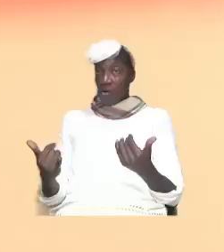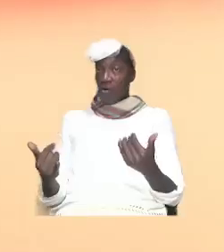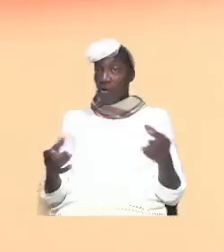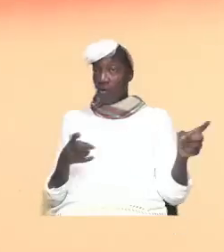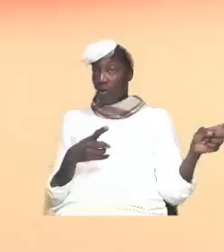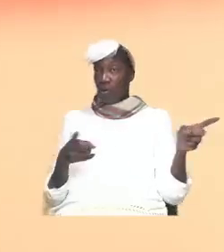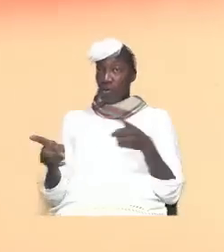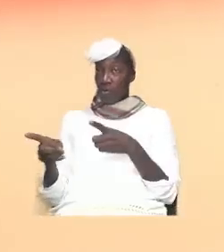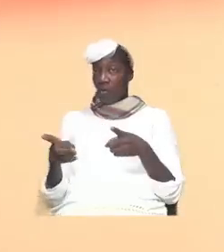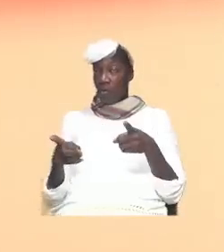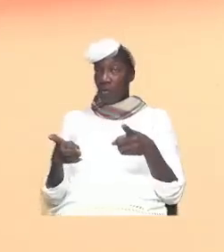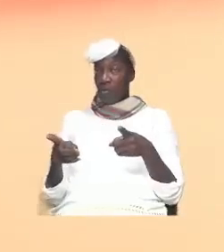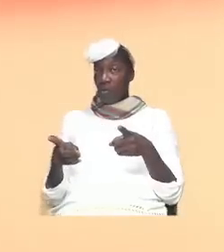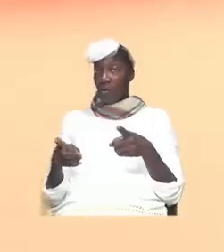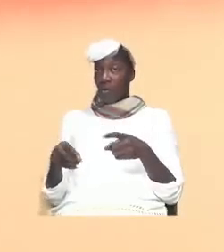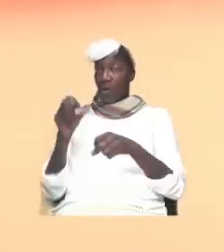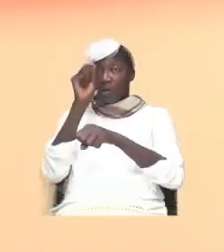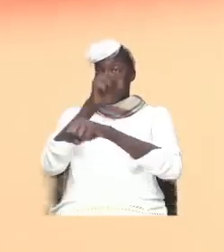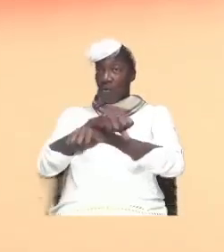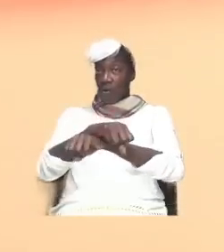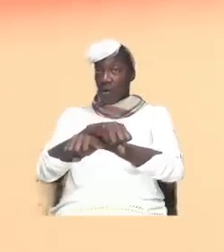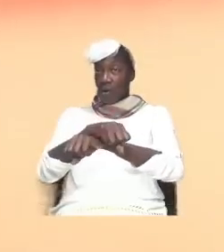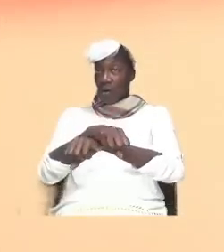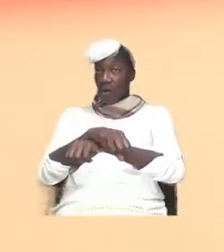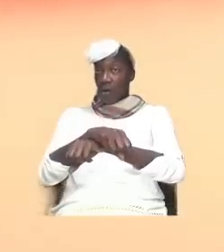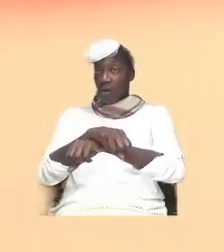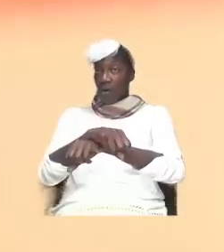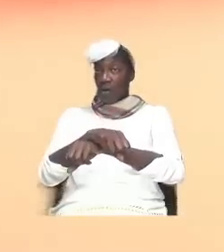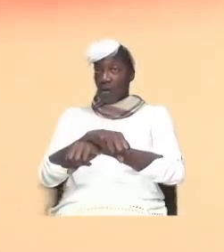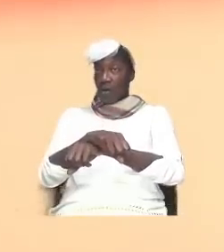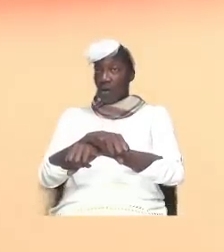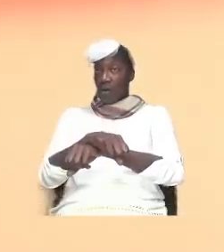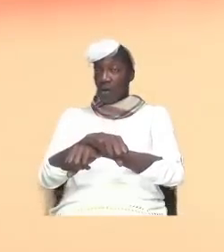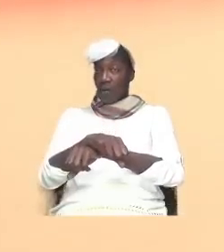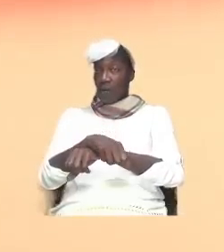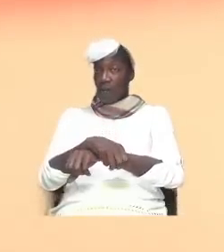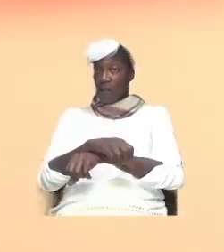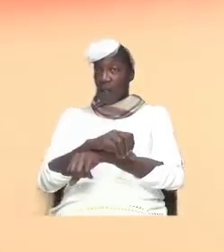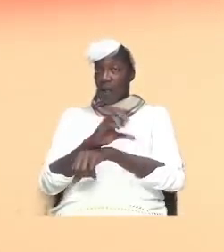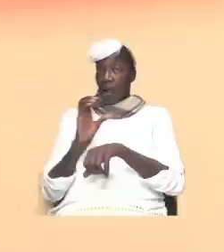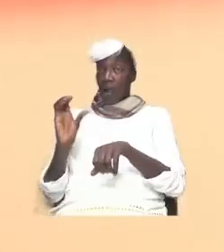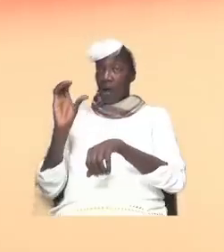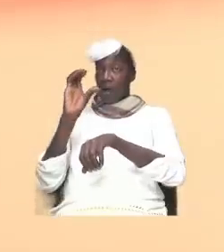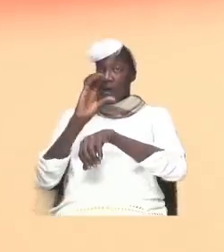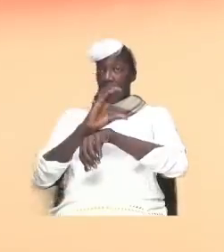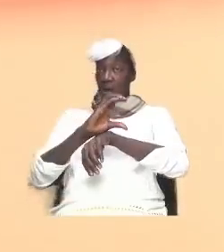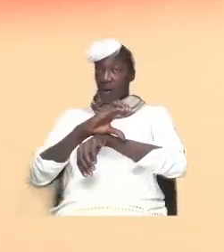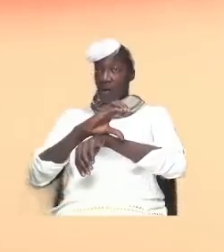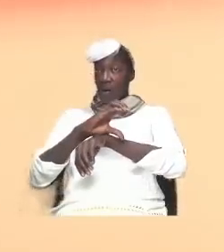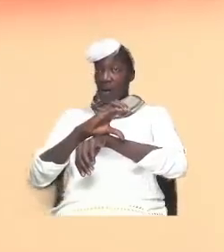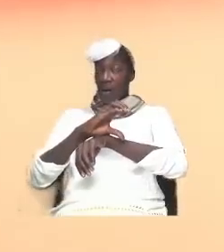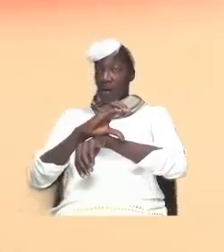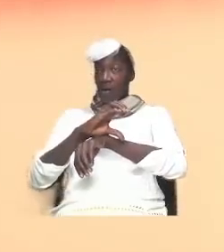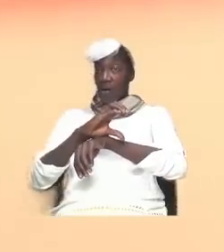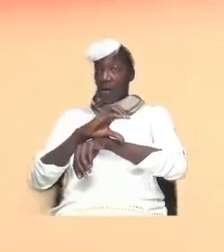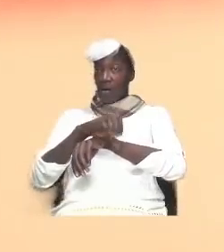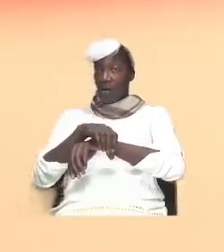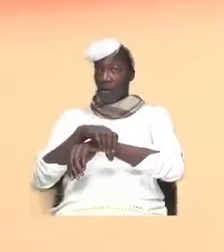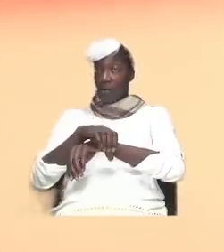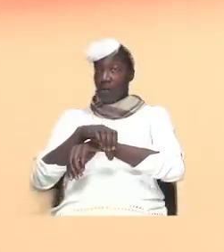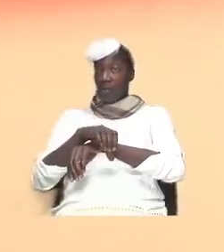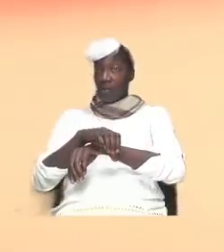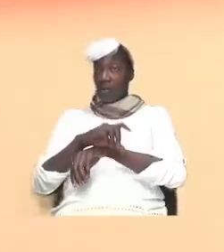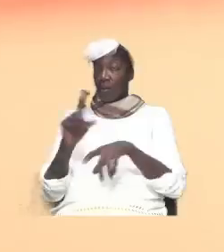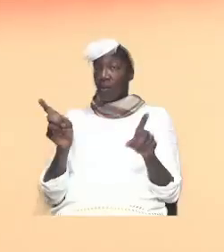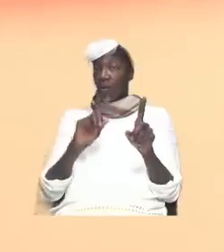secular jobs and the secular careers and the secular environment in which we